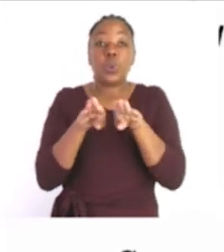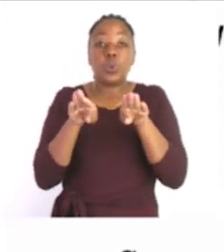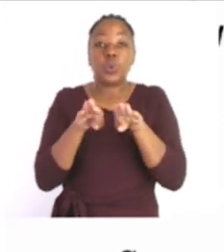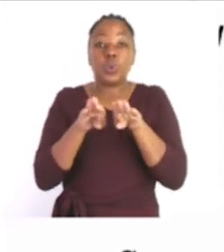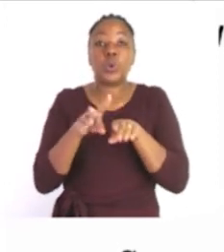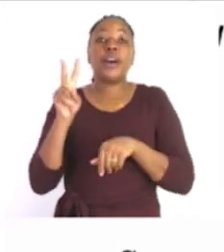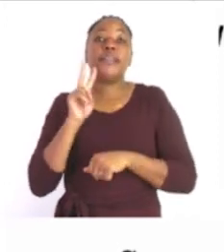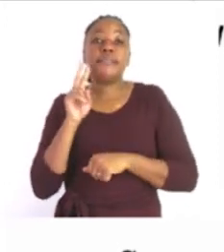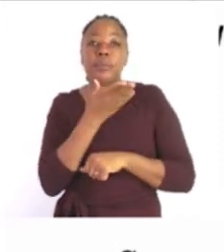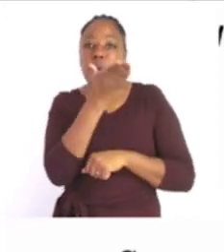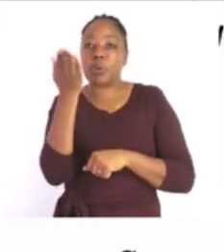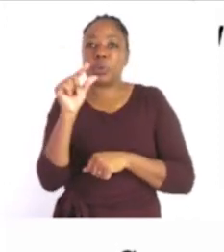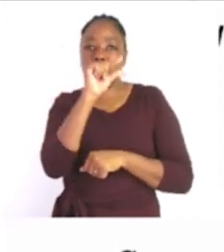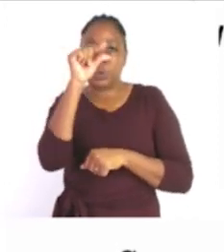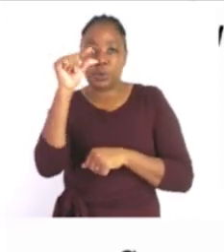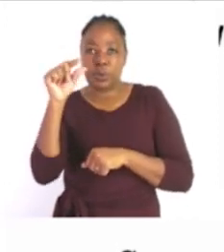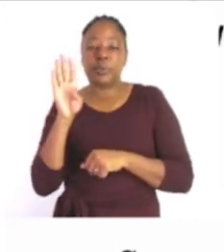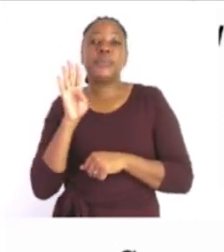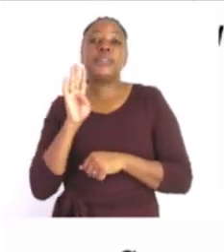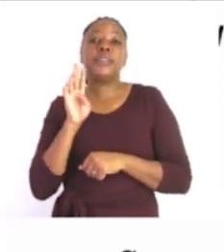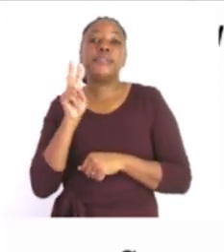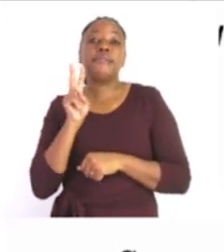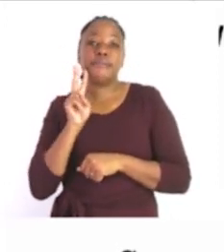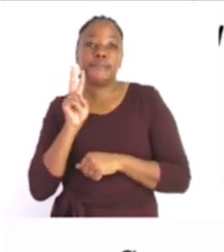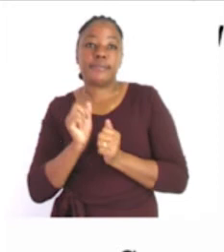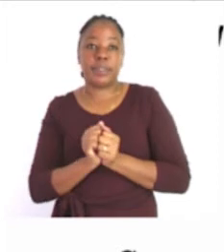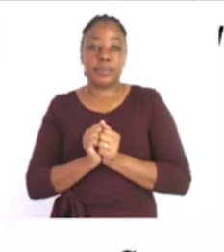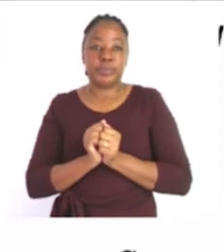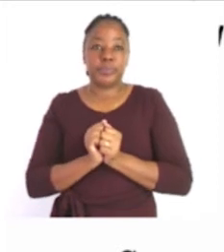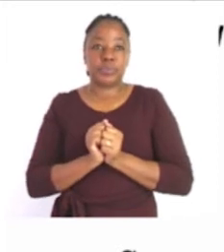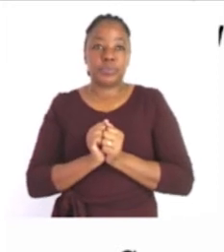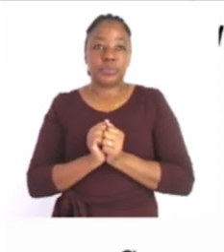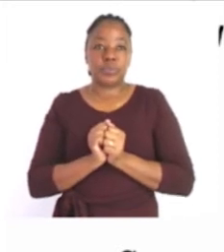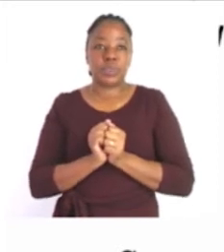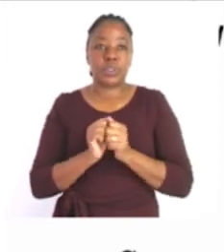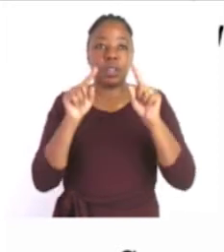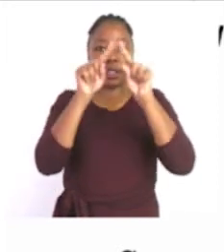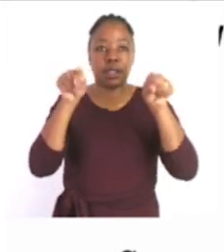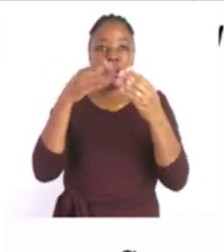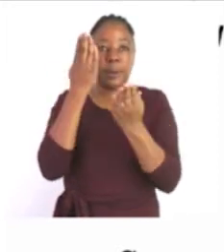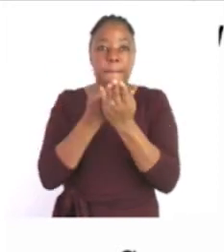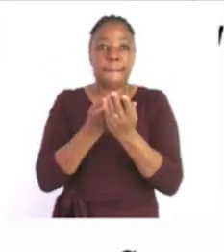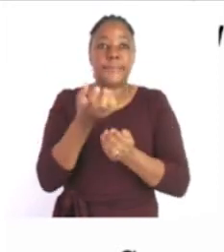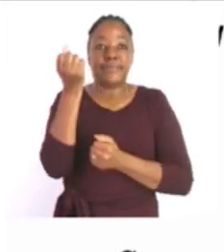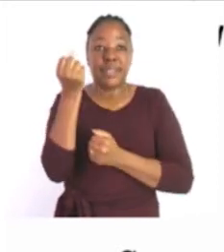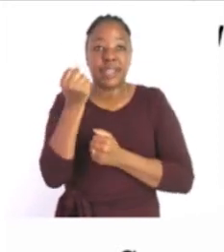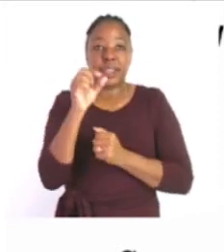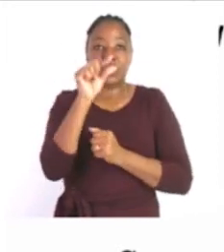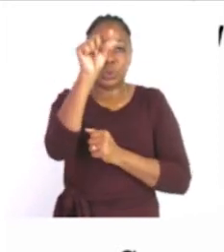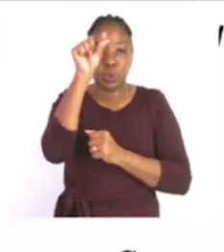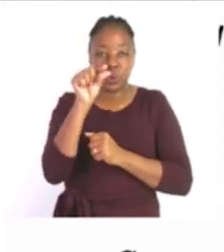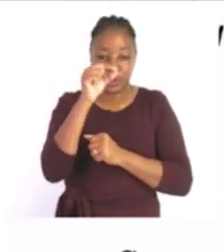I'd like you to please use them carefully. You can see that there are pictures to help you make your sentences.